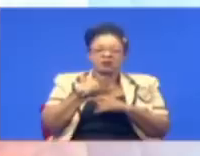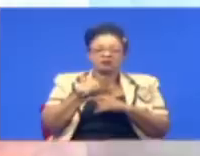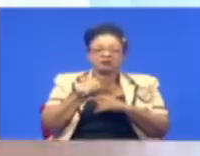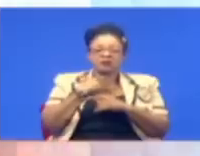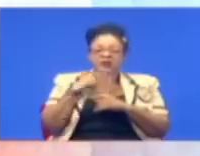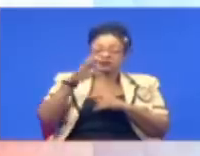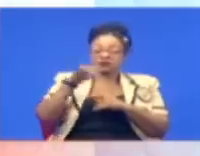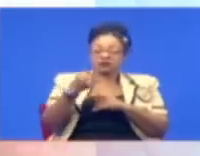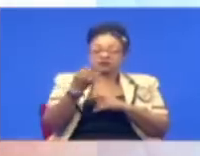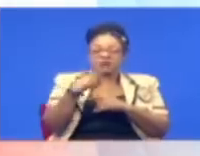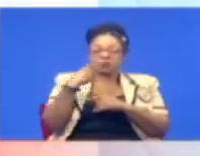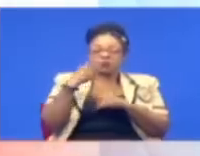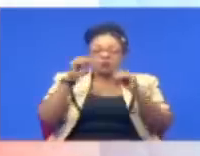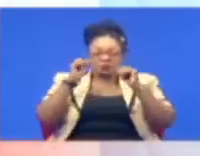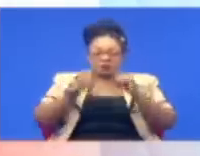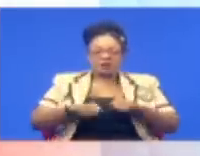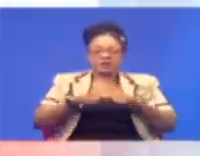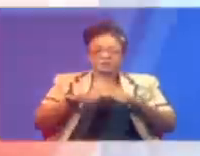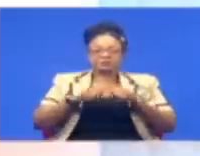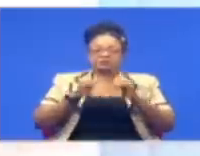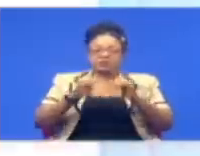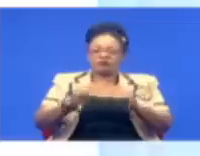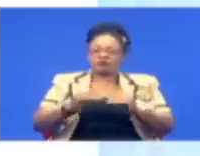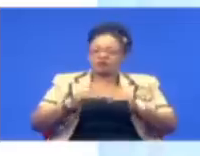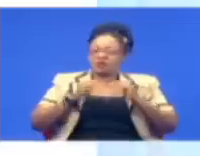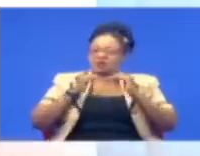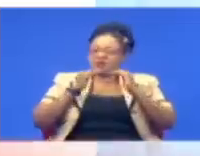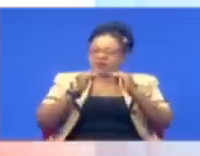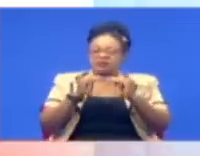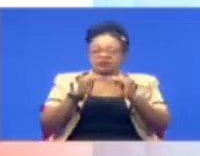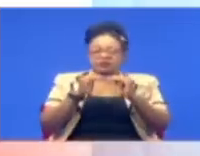Chief Justice who can take the judiciary to the next generation